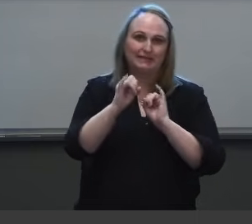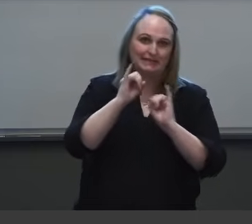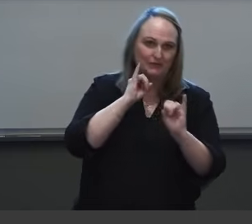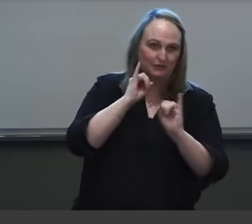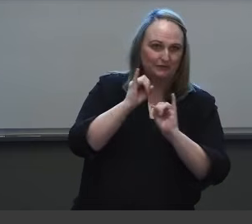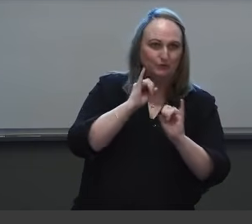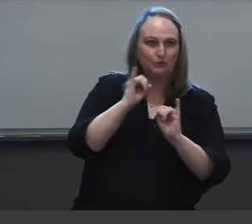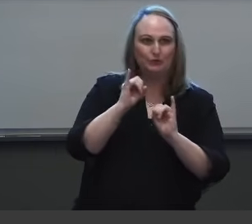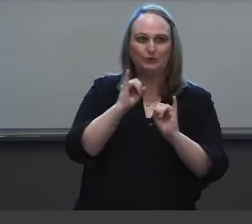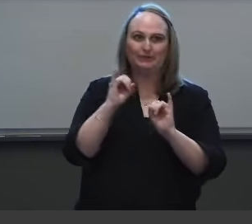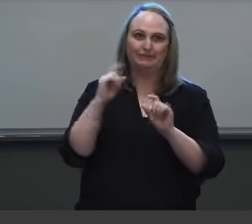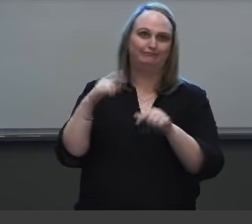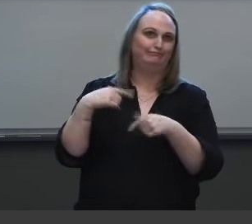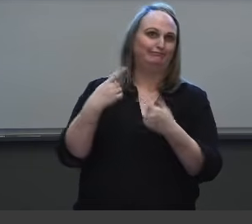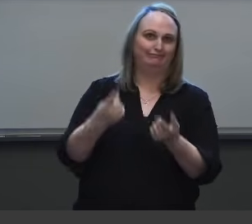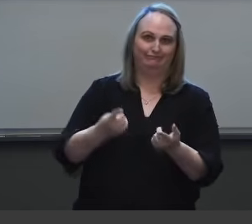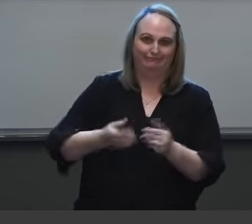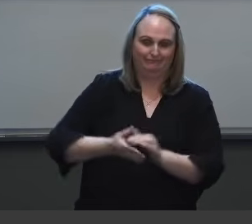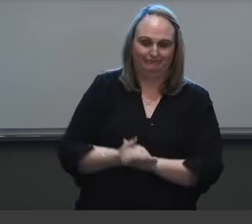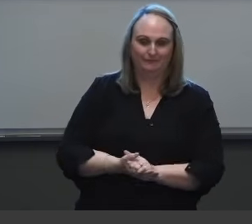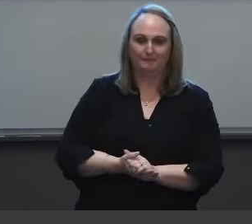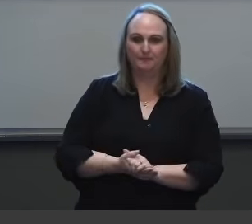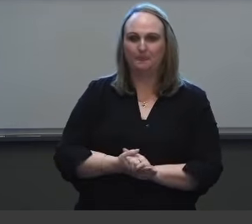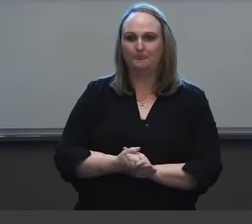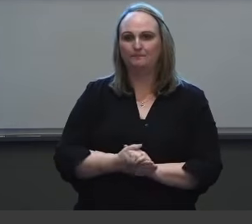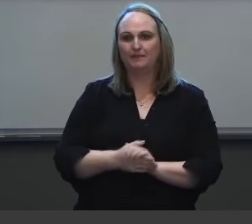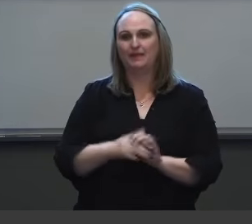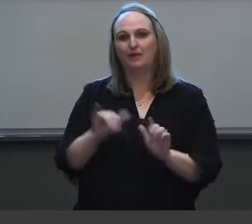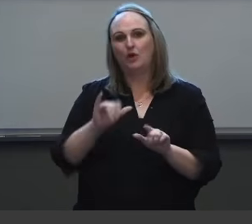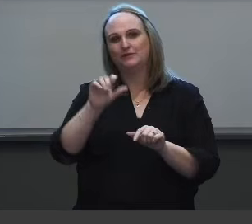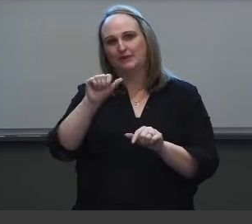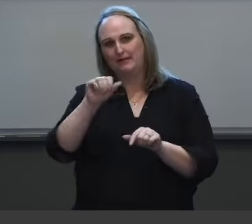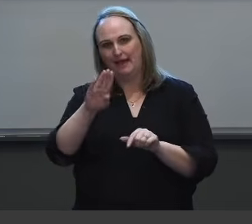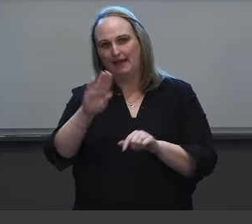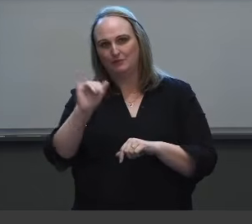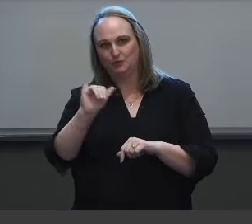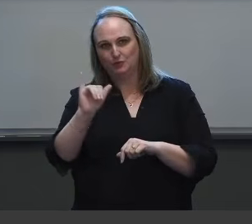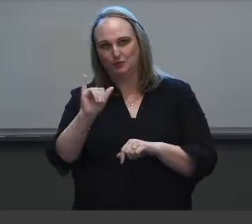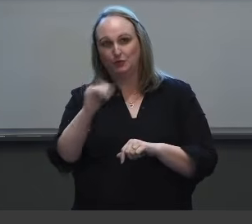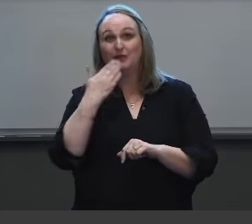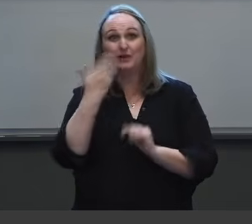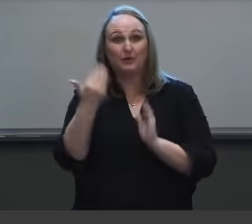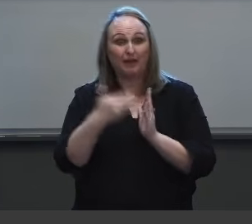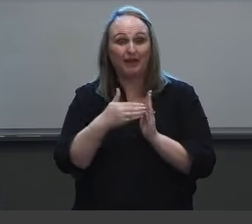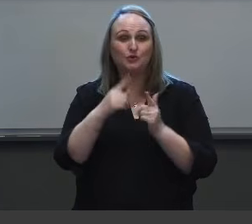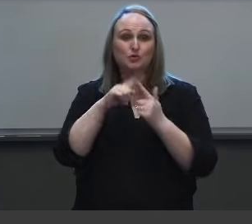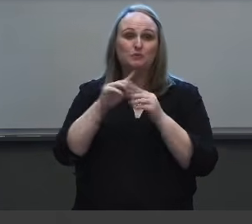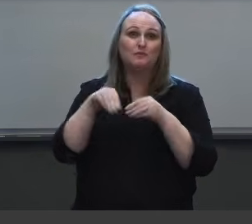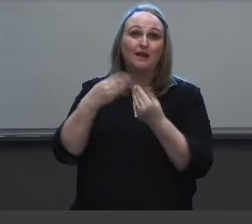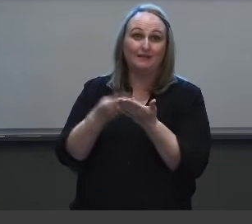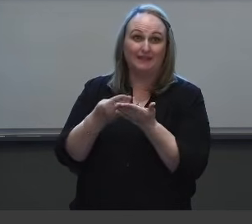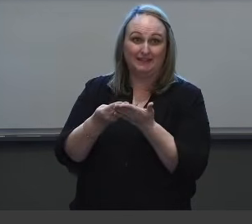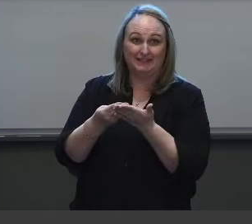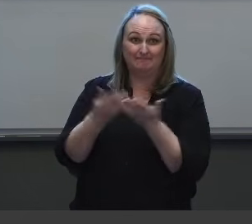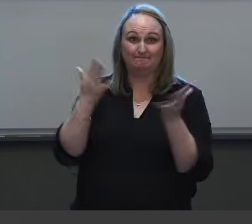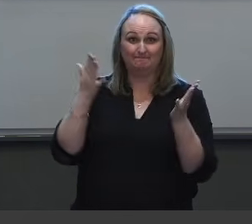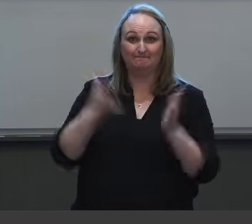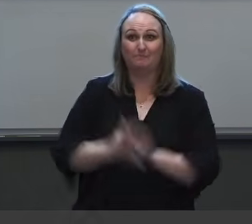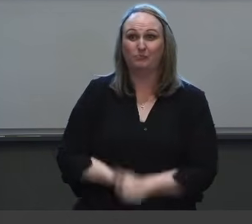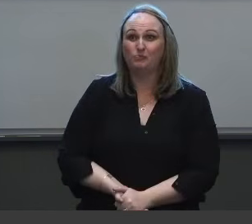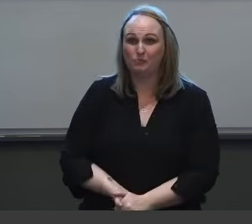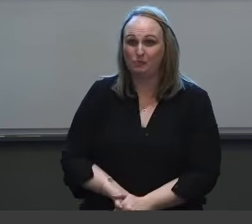earliest stages, and of course in the lab as well. So, and once again, thanks to our funders. Thank